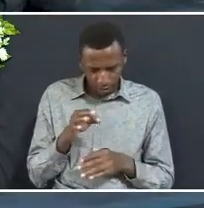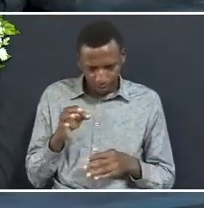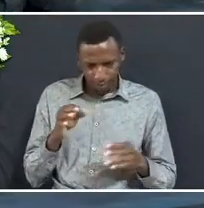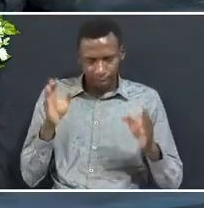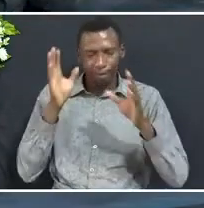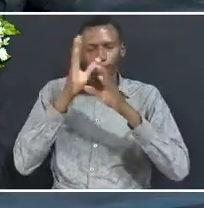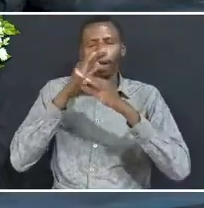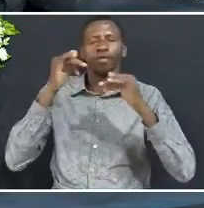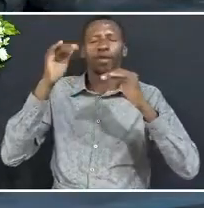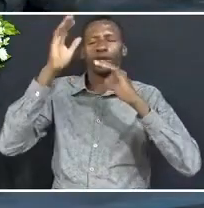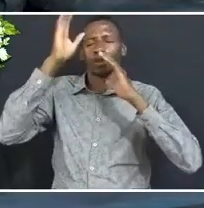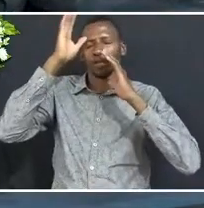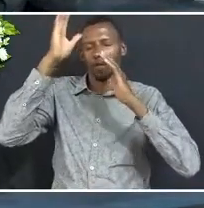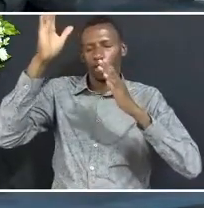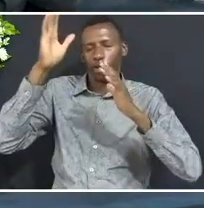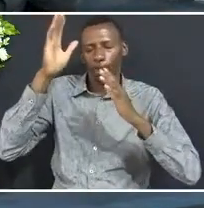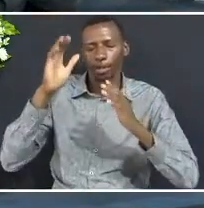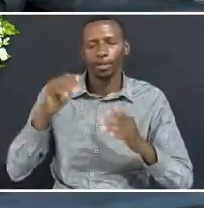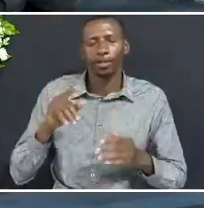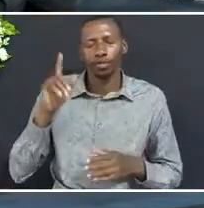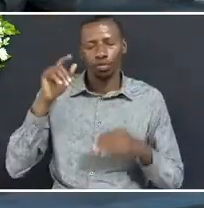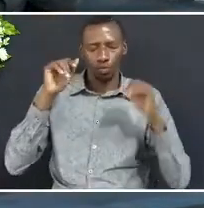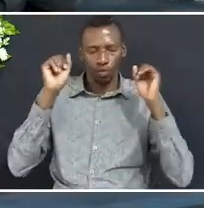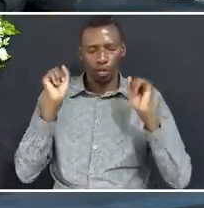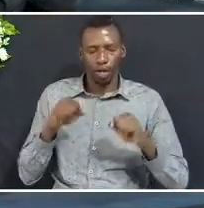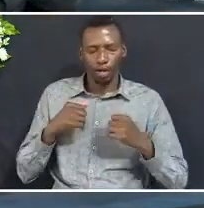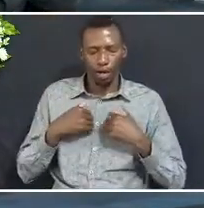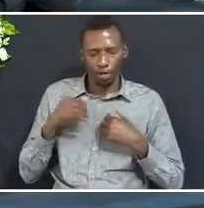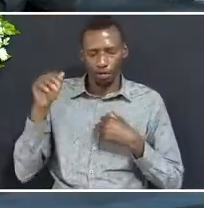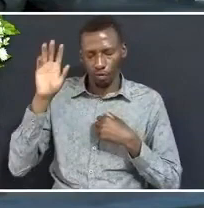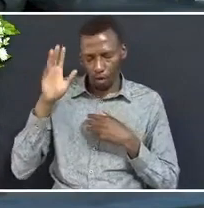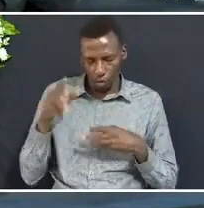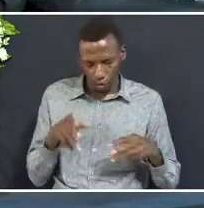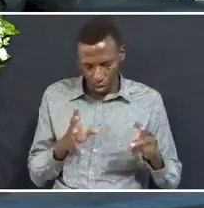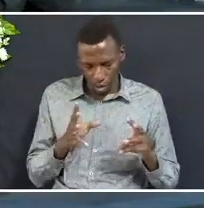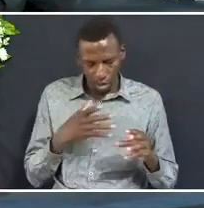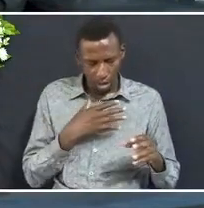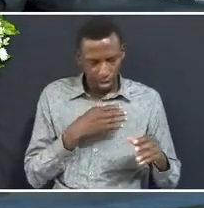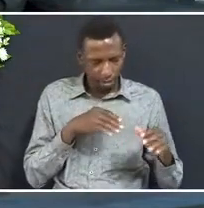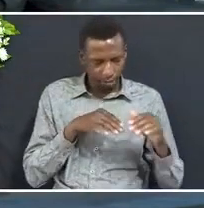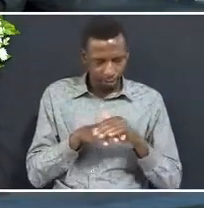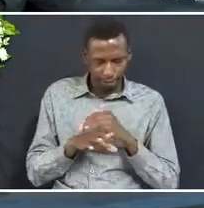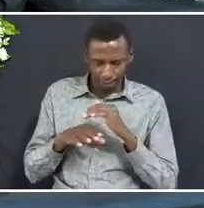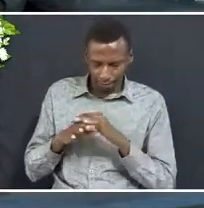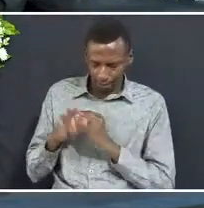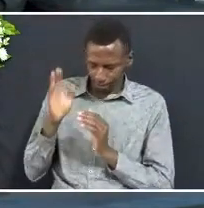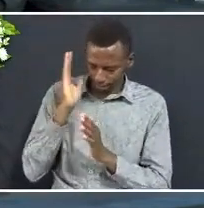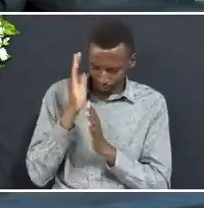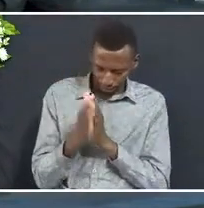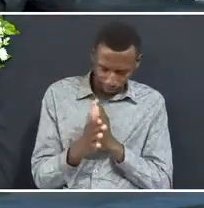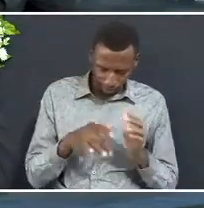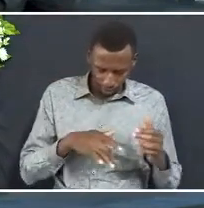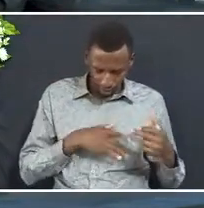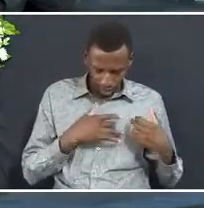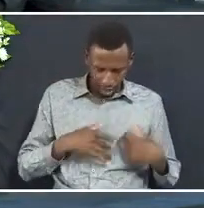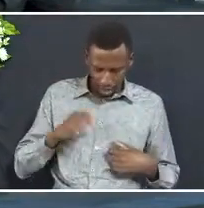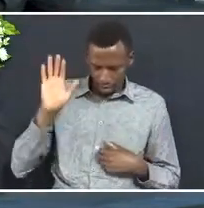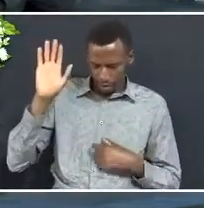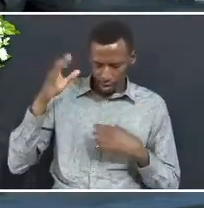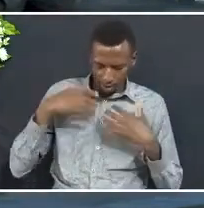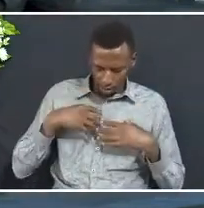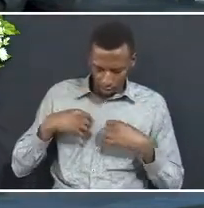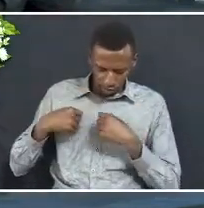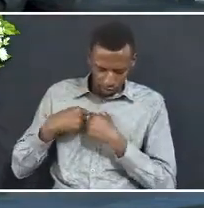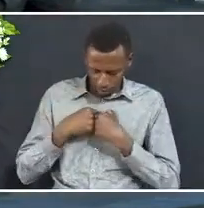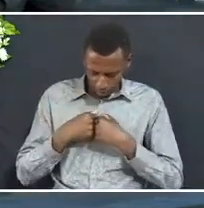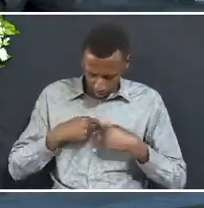Father, you can have your way and access direct to the hearts of your people in challenging